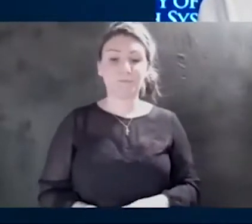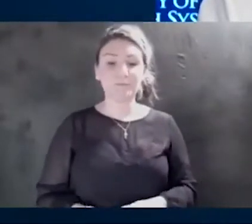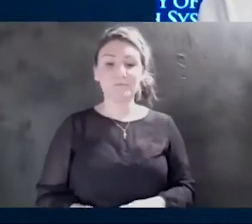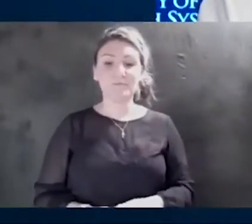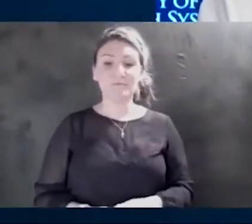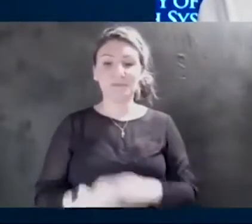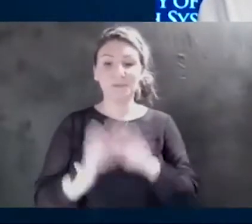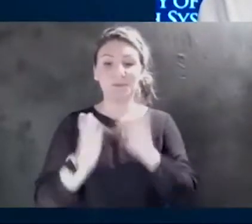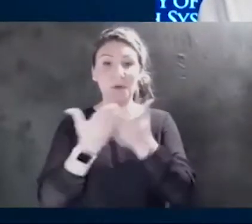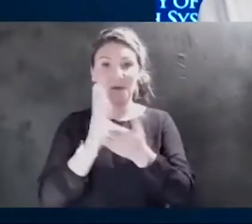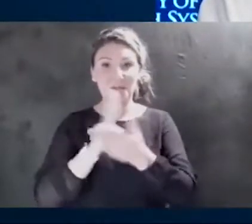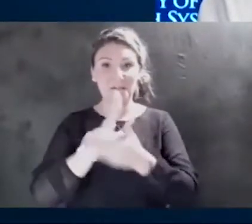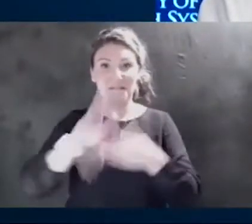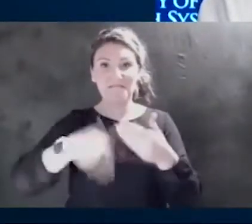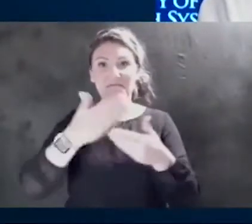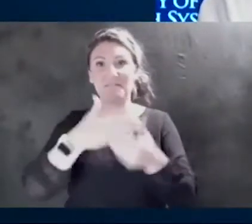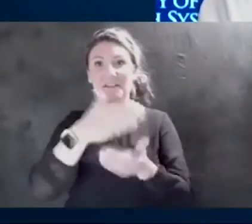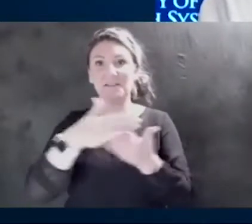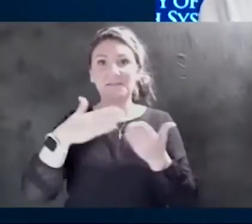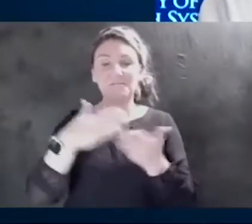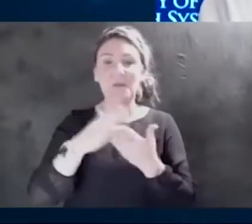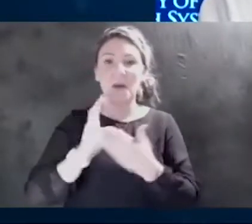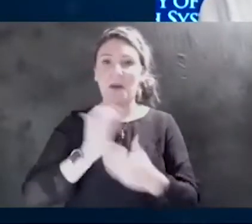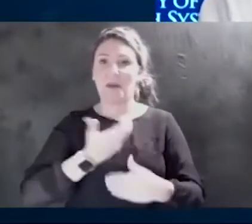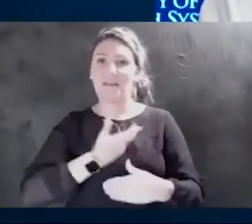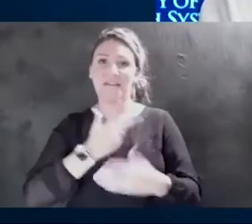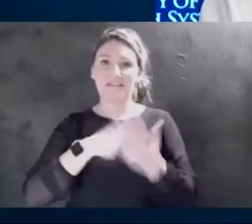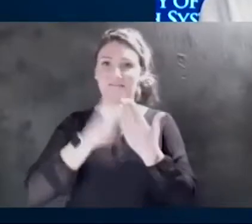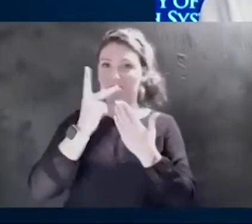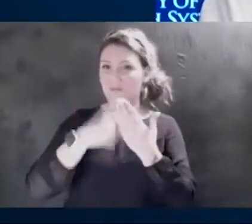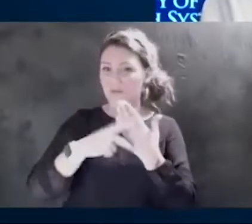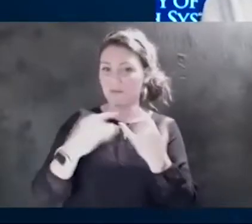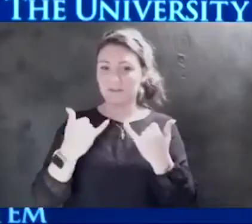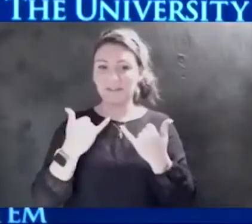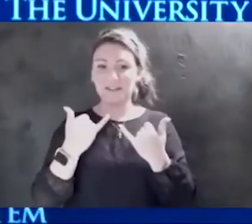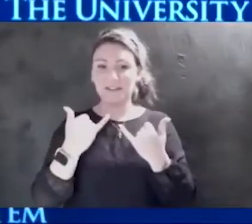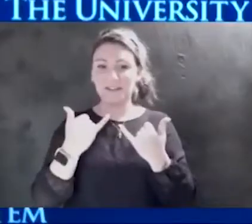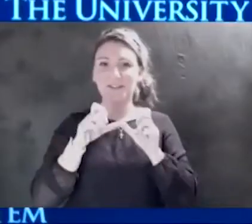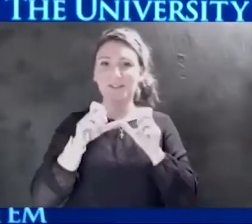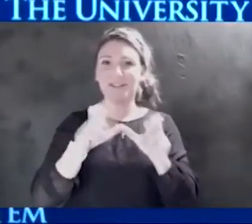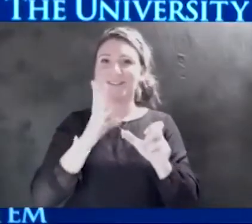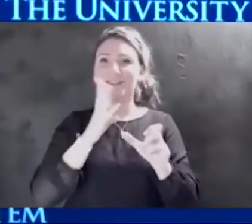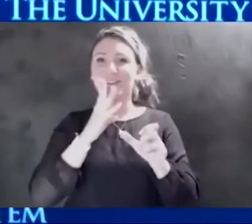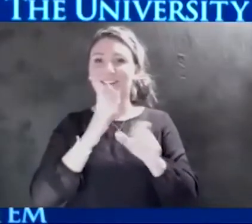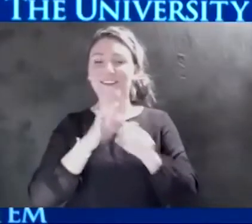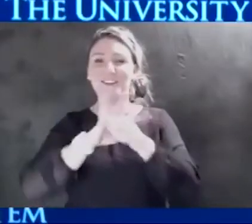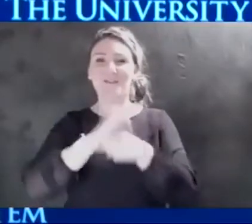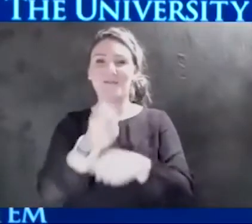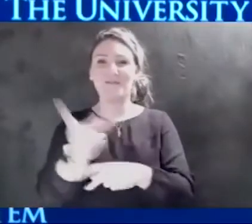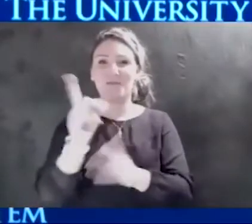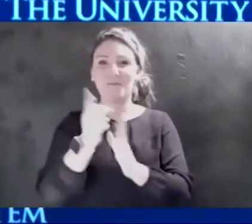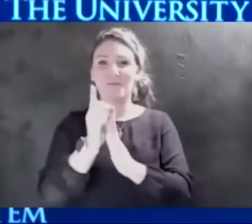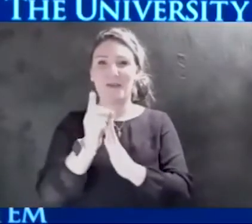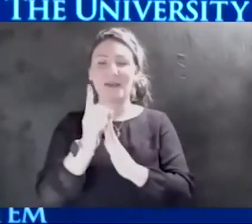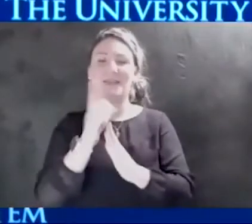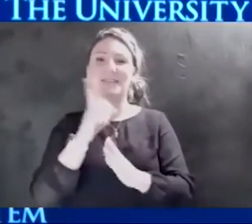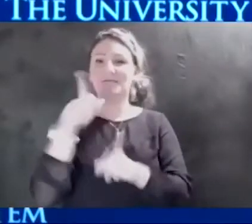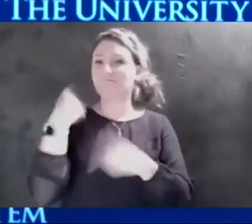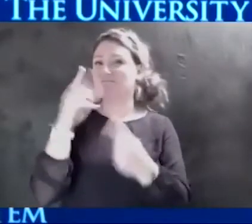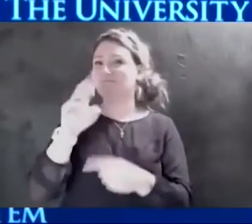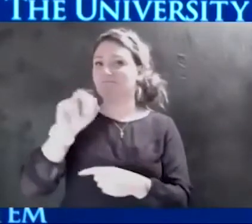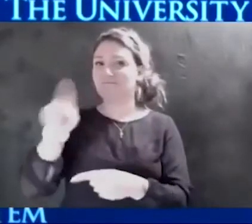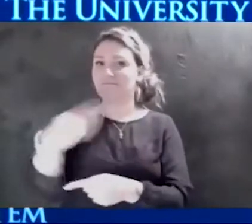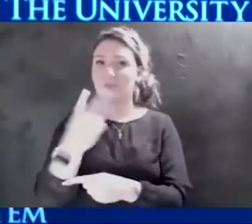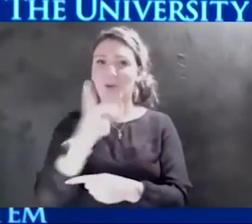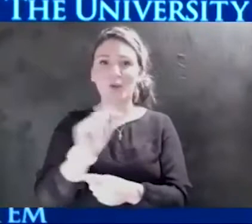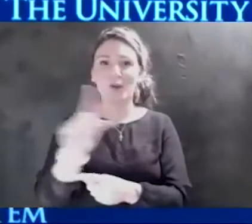part of our program. We're going to keep talking COVID for a few more minutes. So since March of 2020, we have been focused